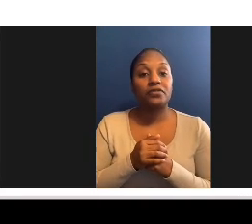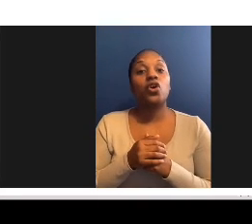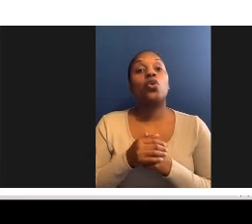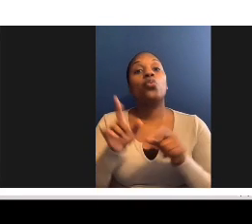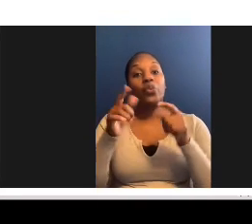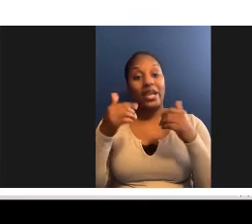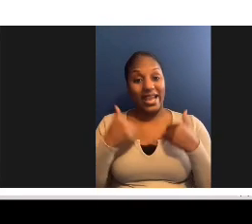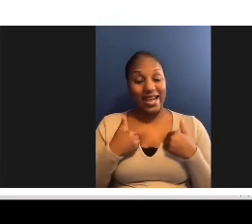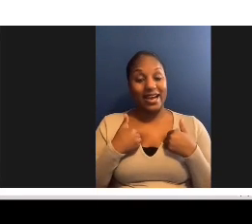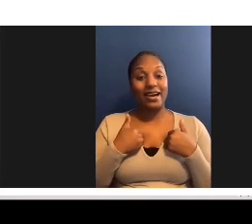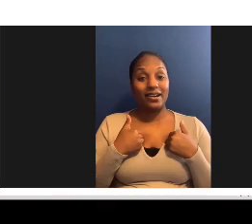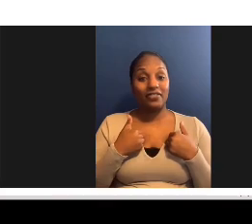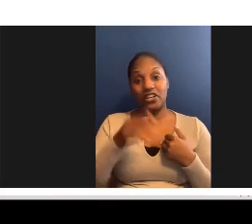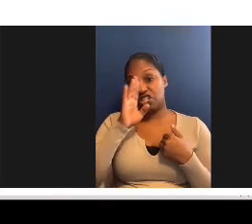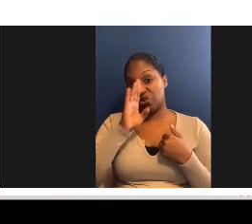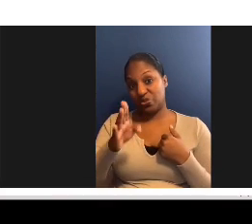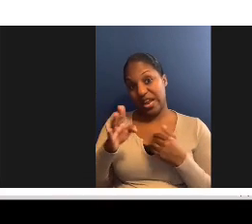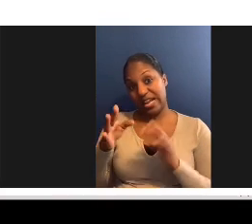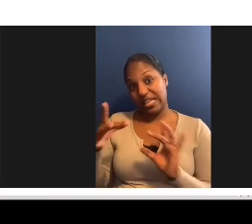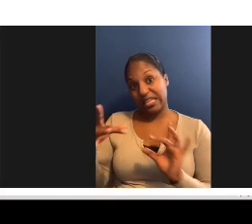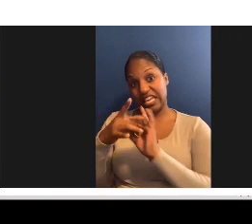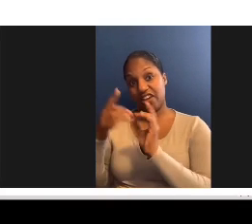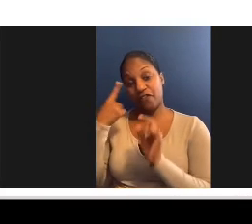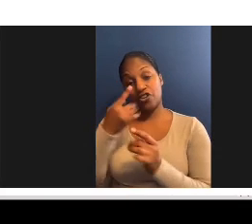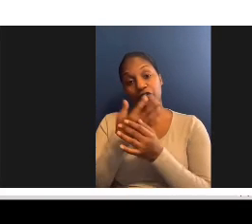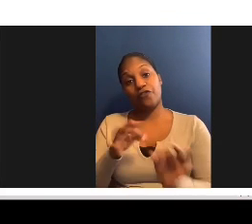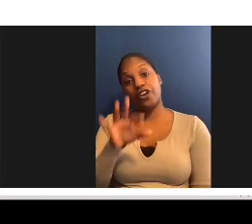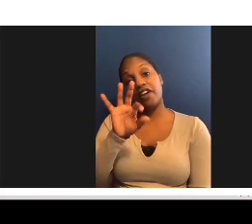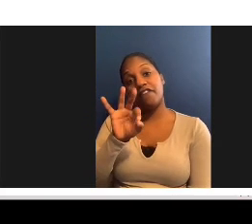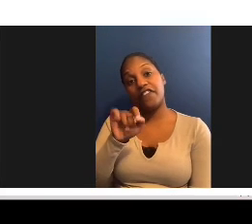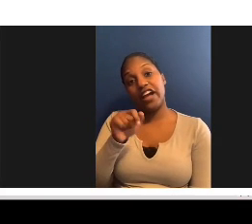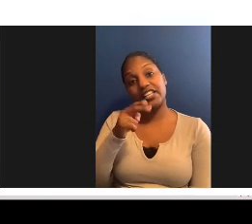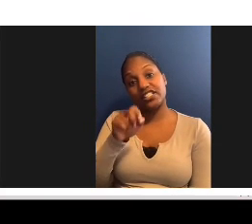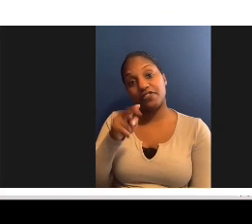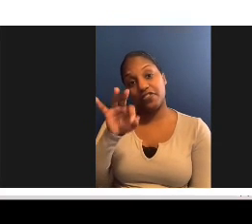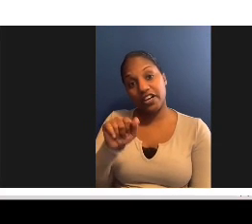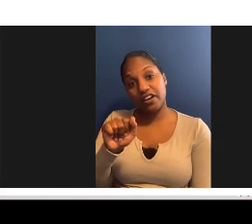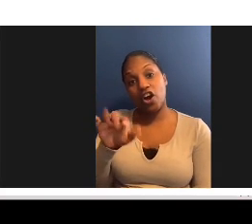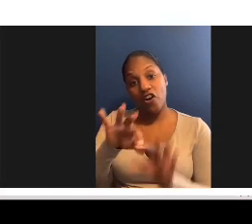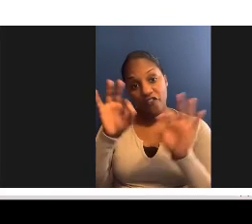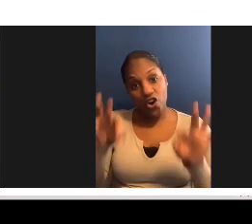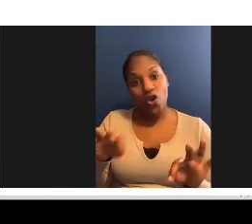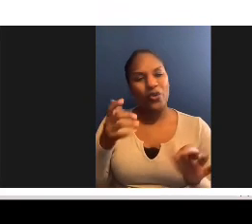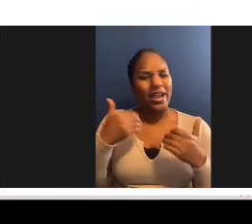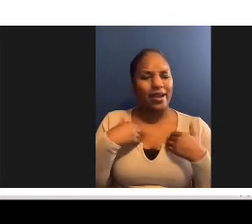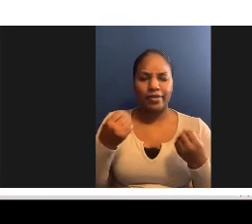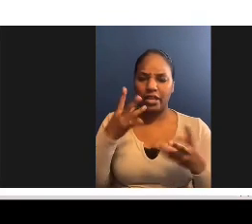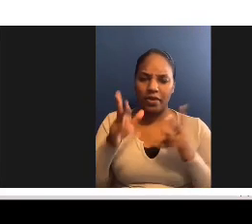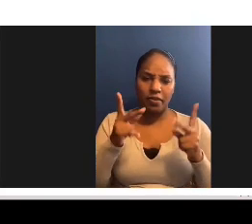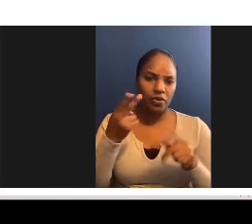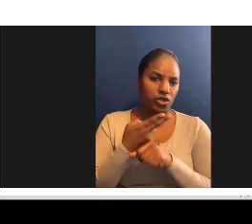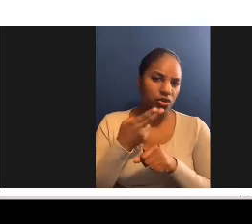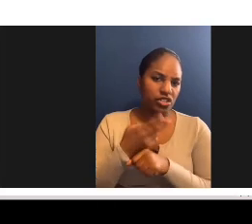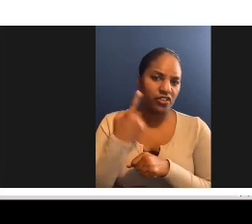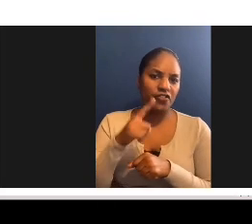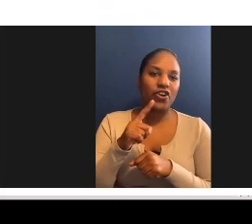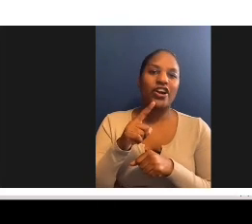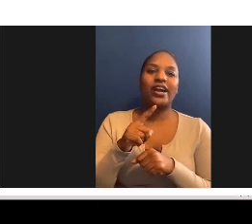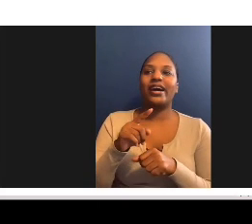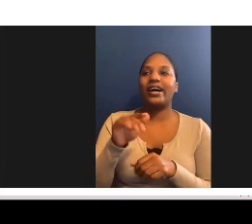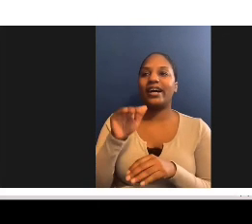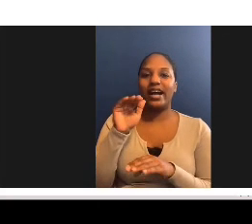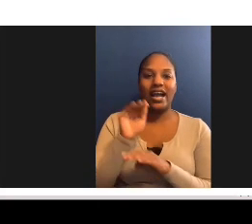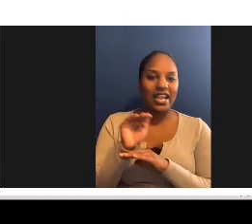free FAFSA form. We've had several districts that have used this for like an evening parent